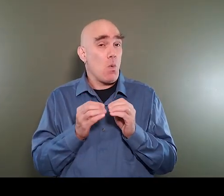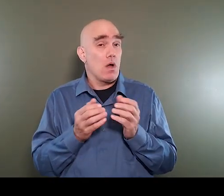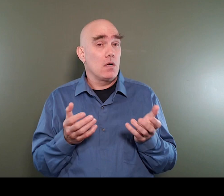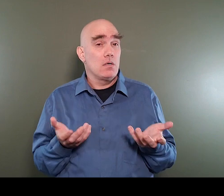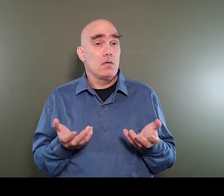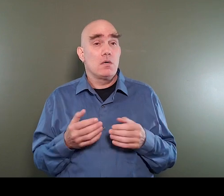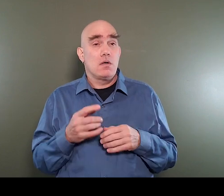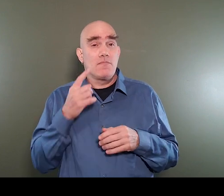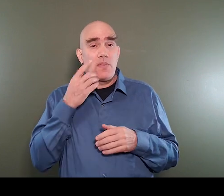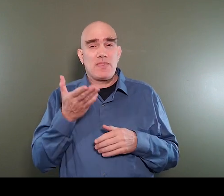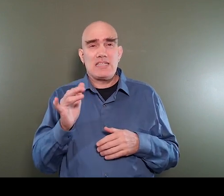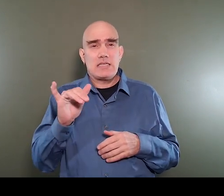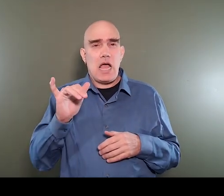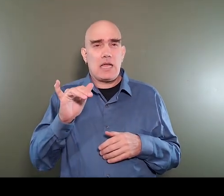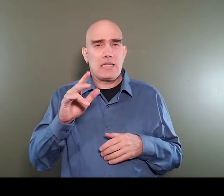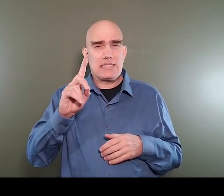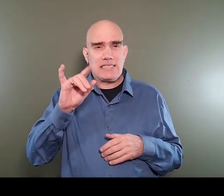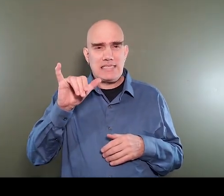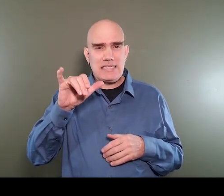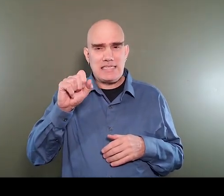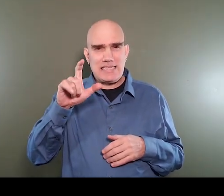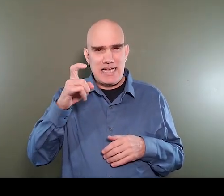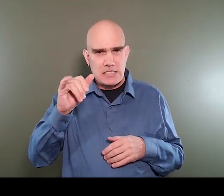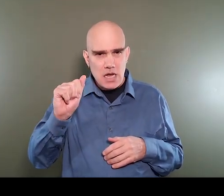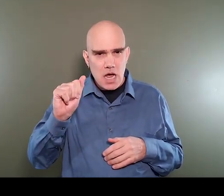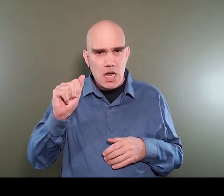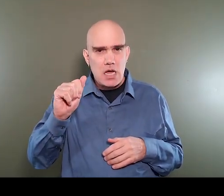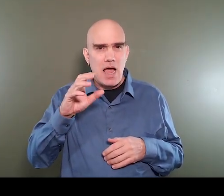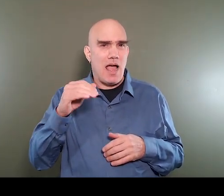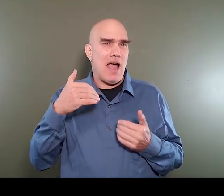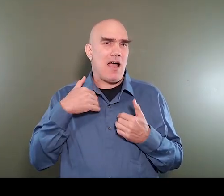accessibility on the website for things like